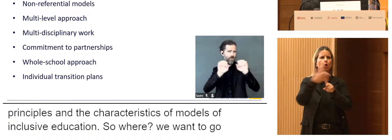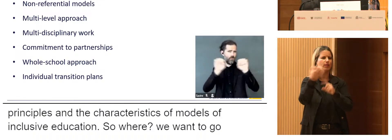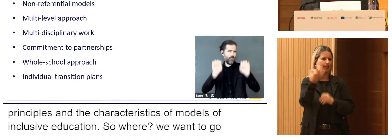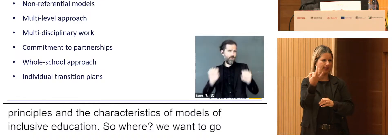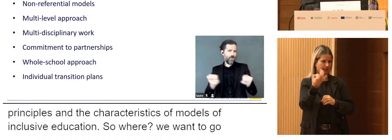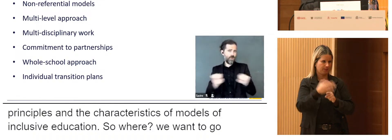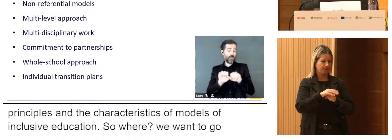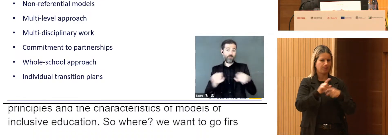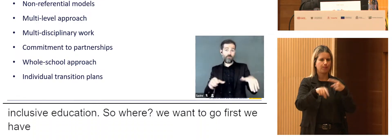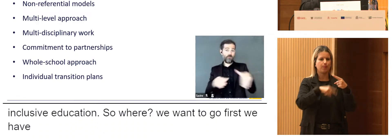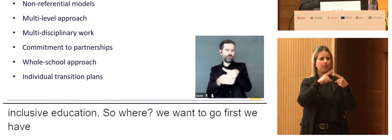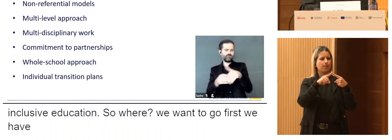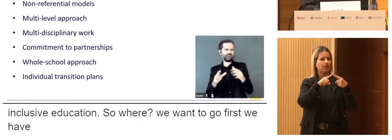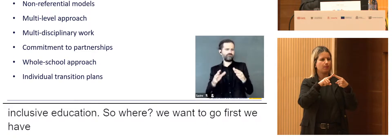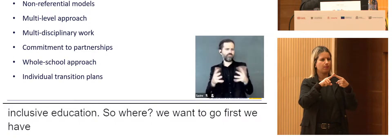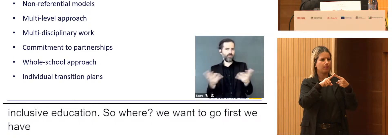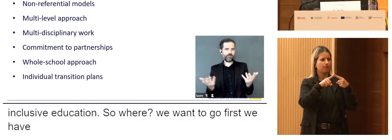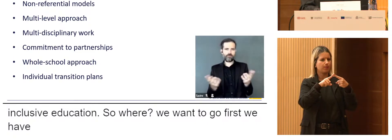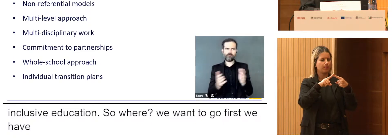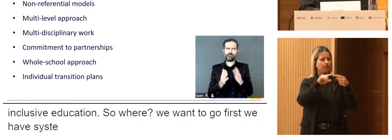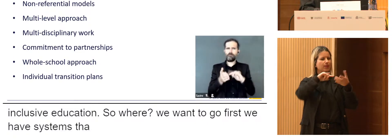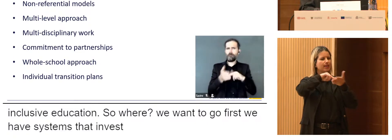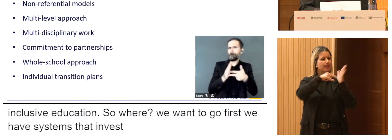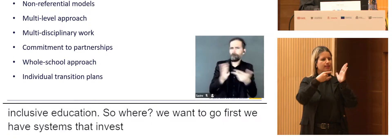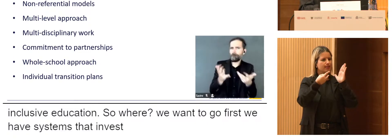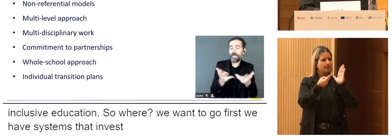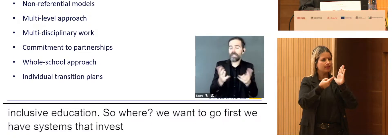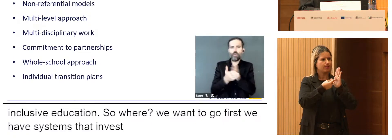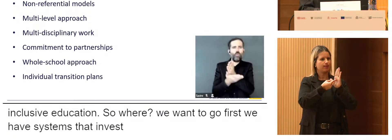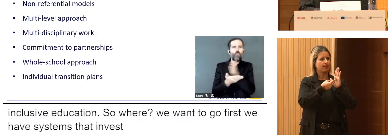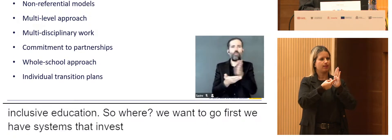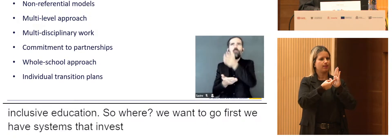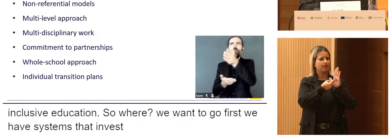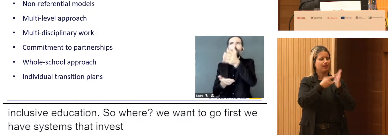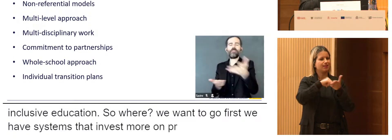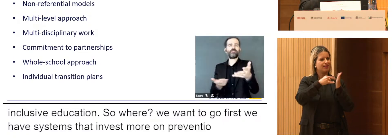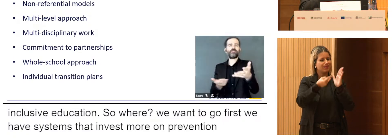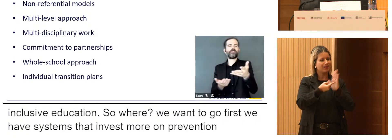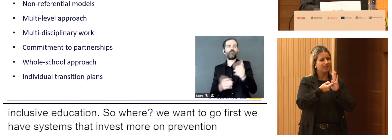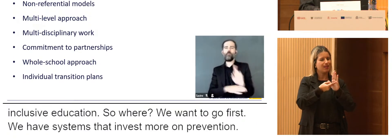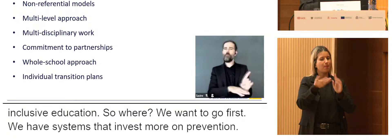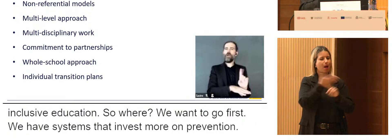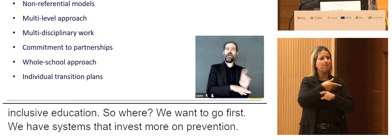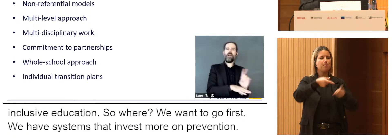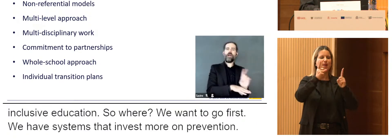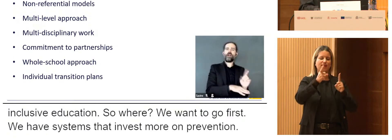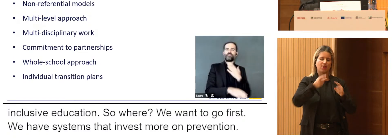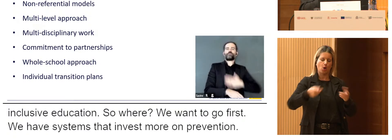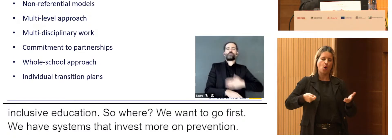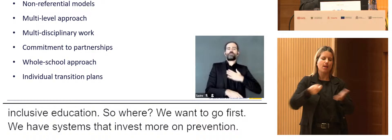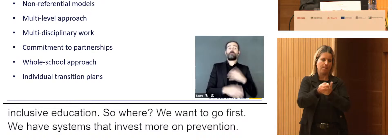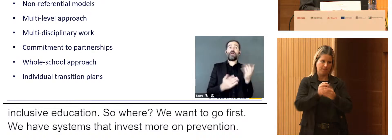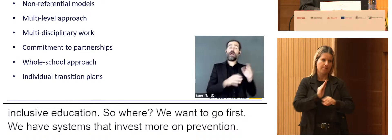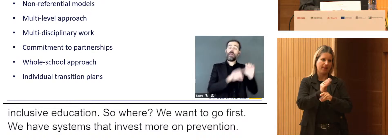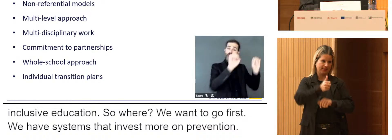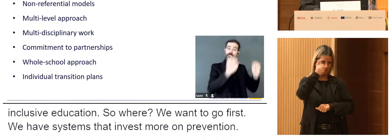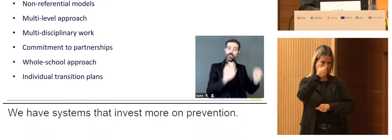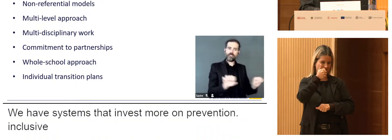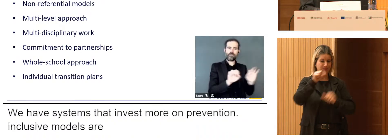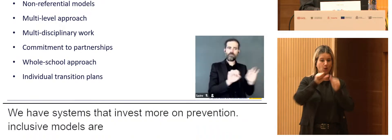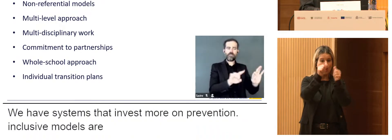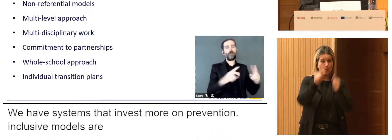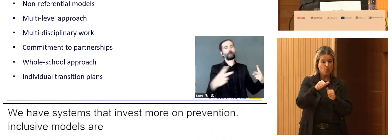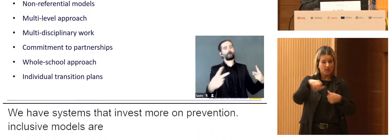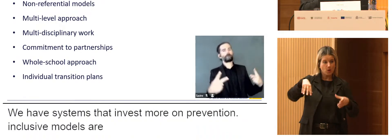have systems that invest more on prevention. Inclusive models are preventative